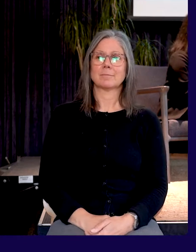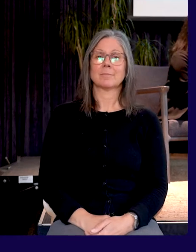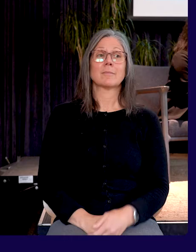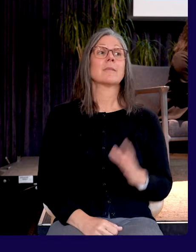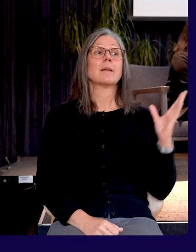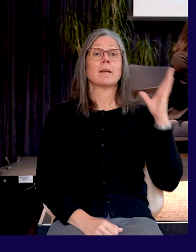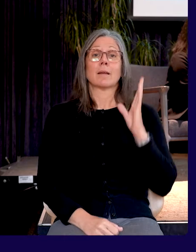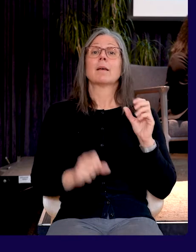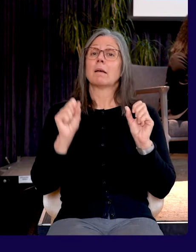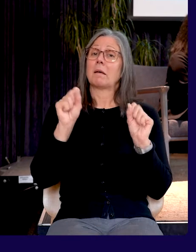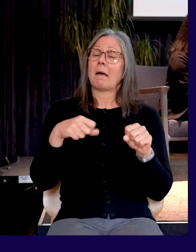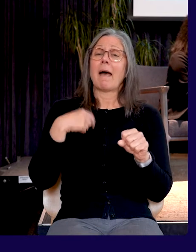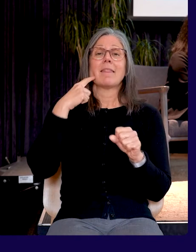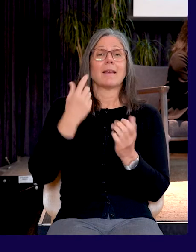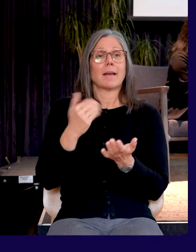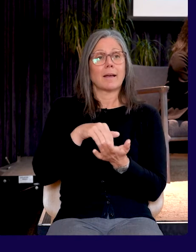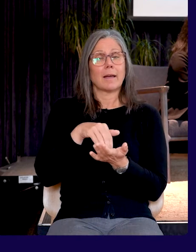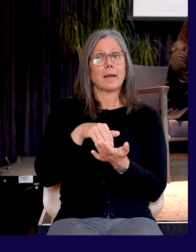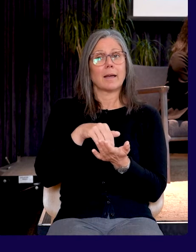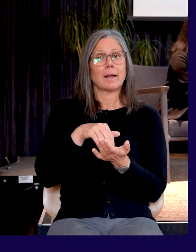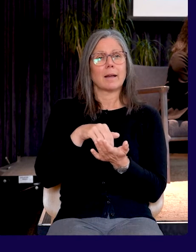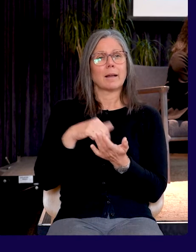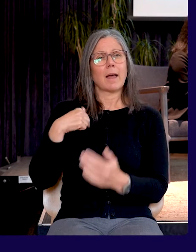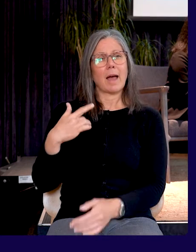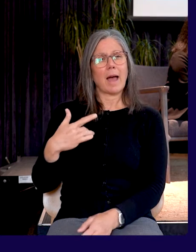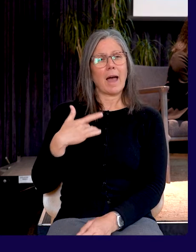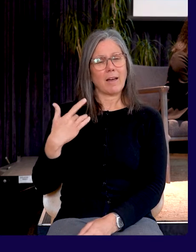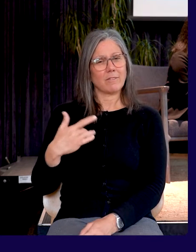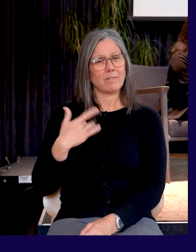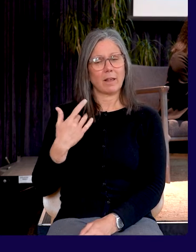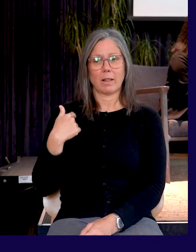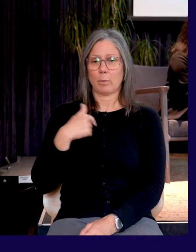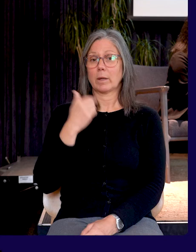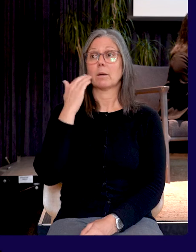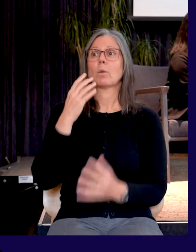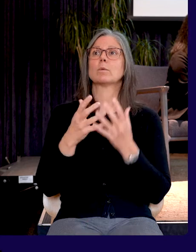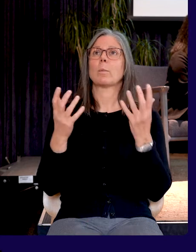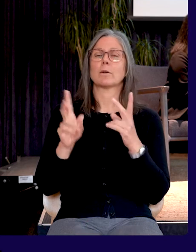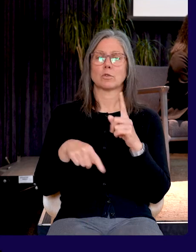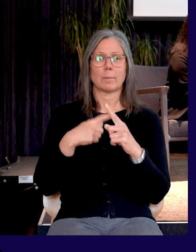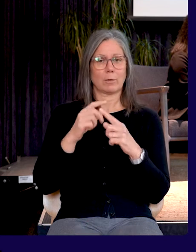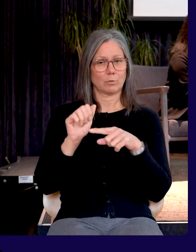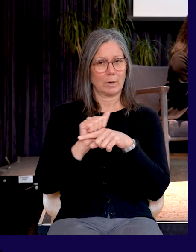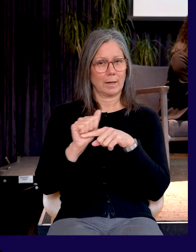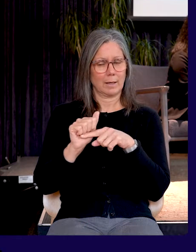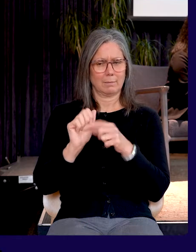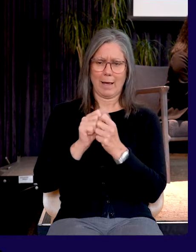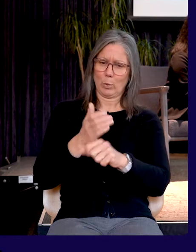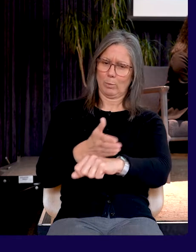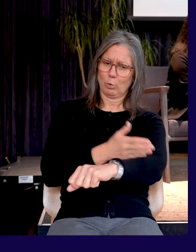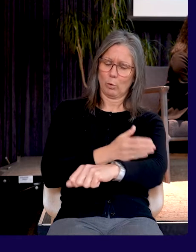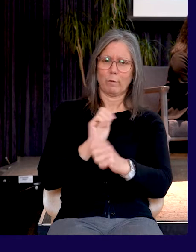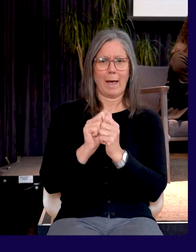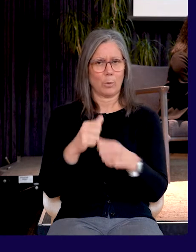Yeah, and I think again, I feel like we know so much on training in terms of how to improve it, how to do